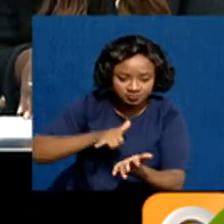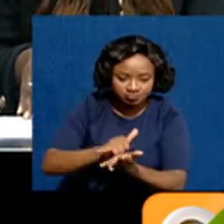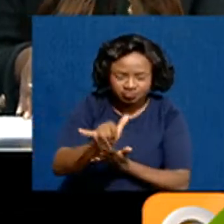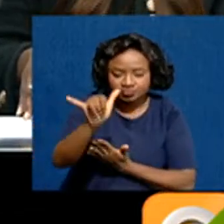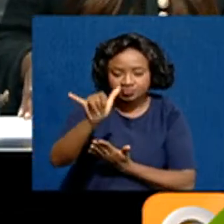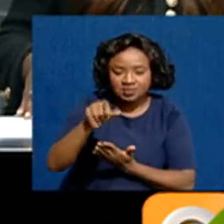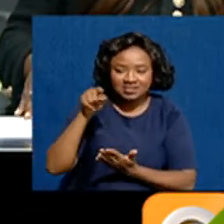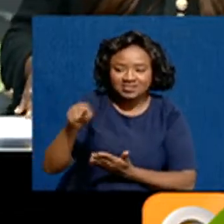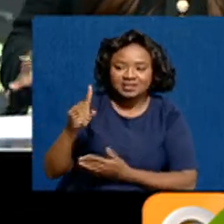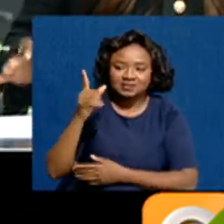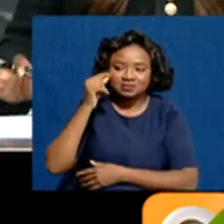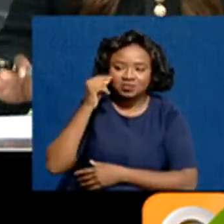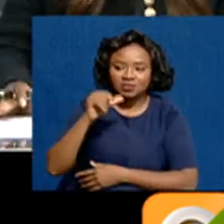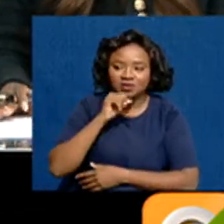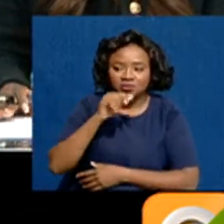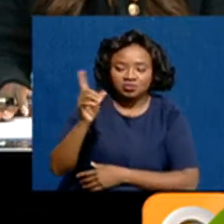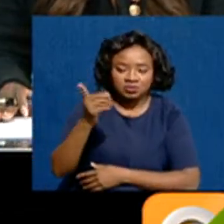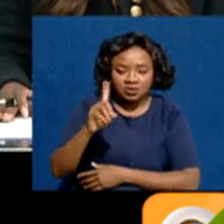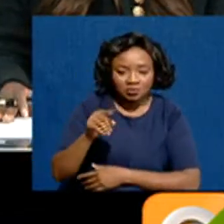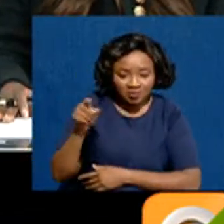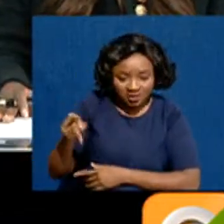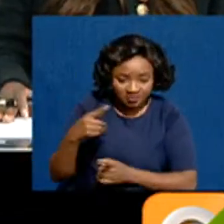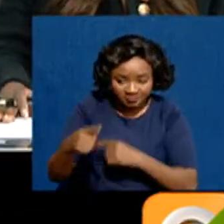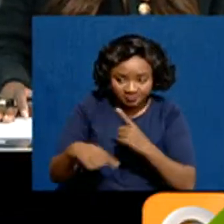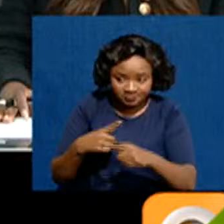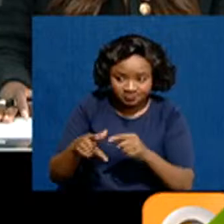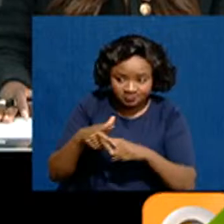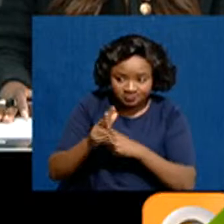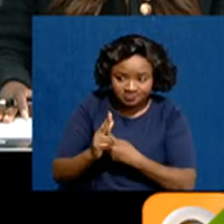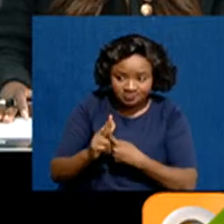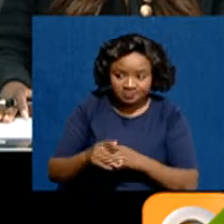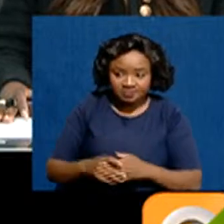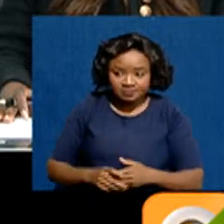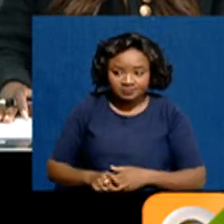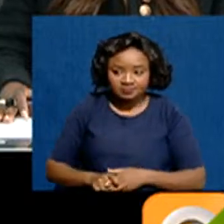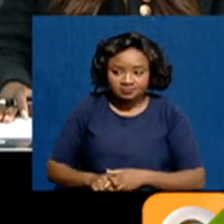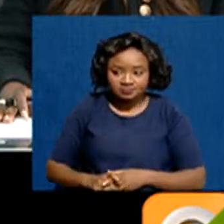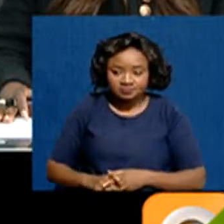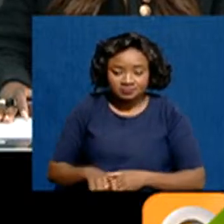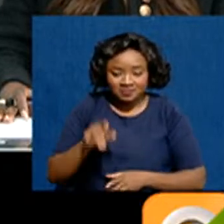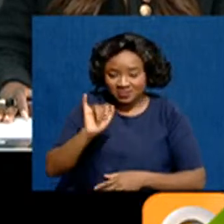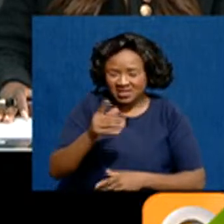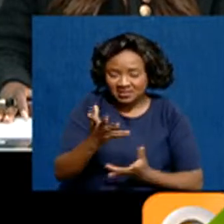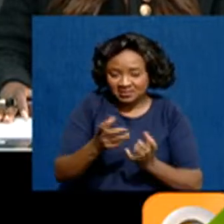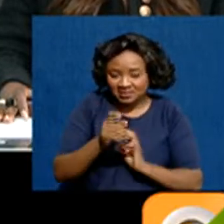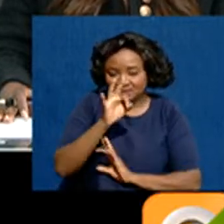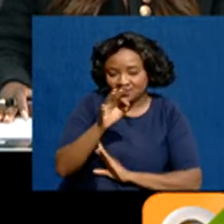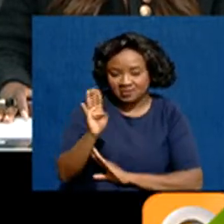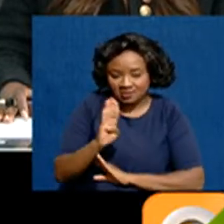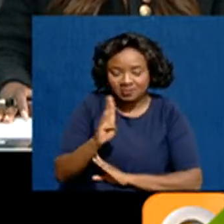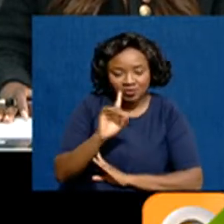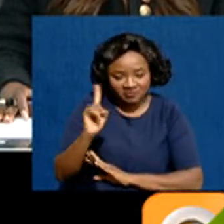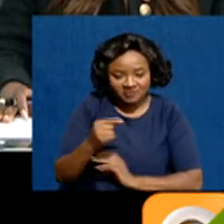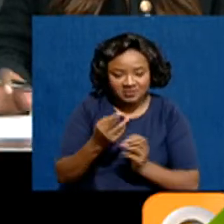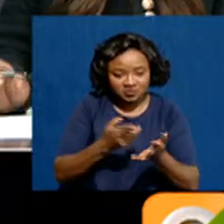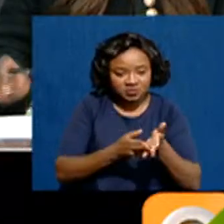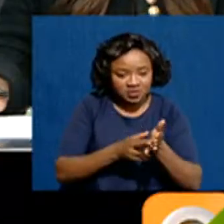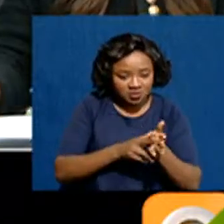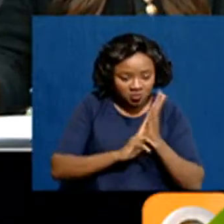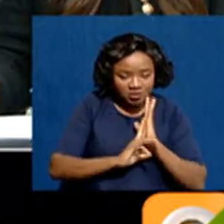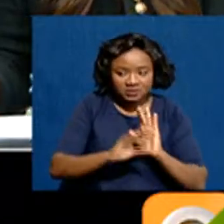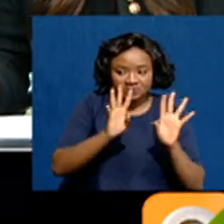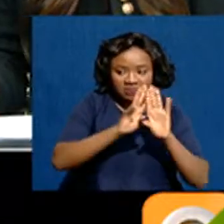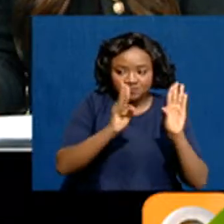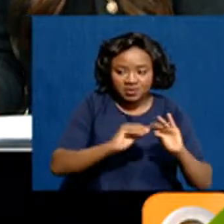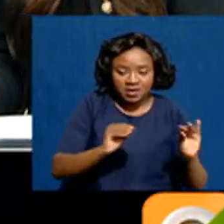Nairobi. Okay. That's Mombasa. Mombasa is already... Is that underway? Is that being done? It needs about 3 billion. So we need to first request Parliament to give us a